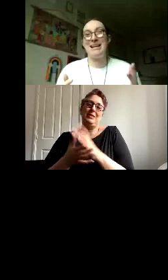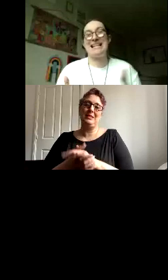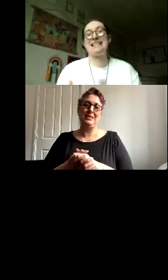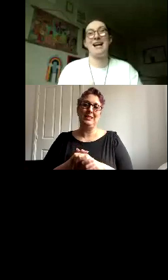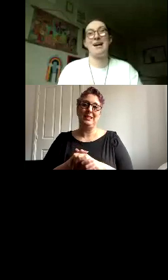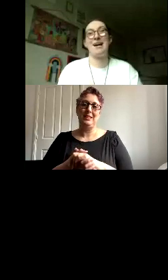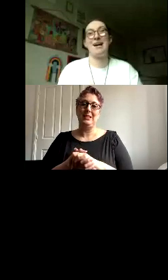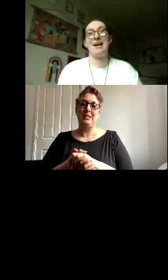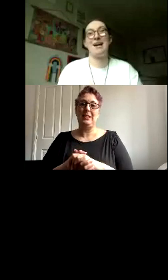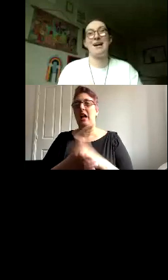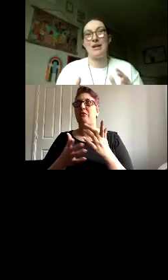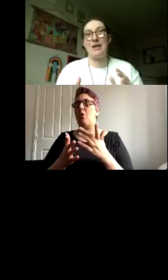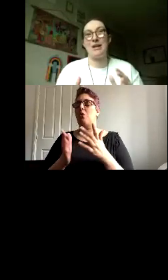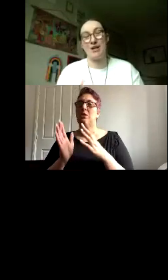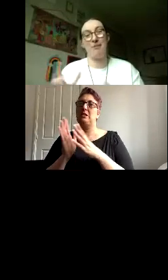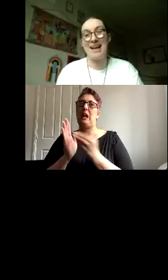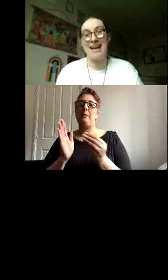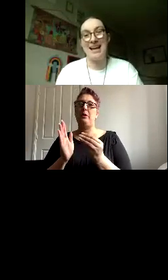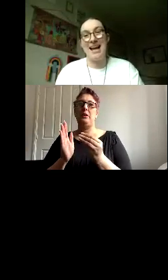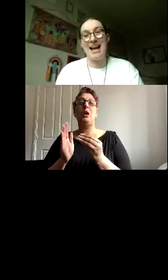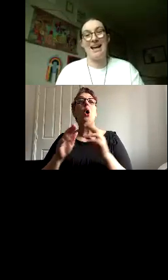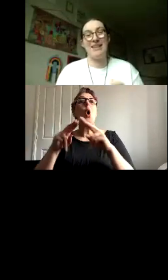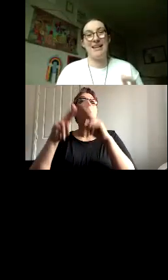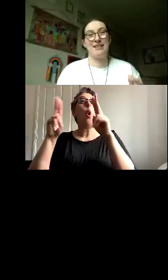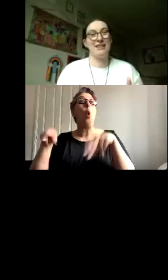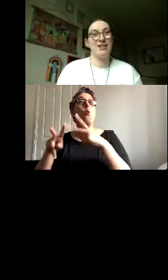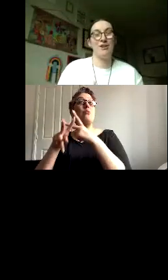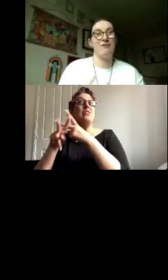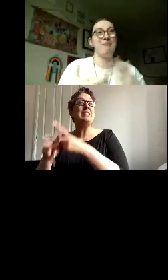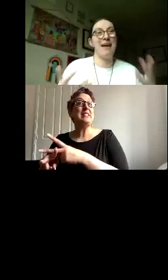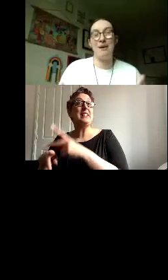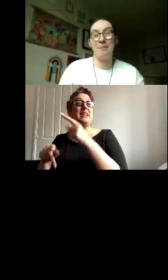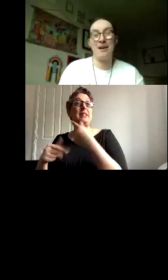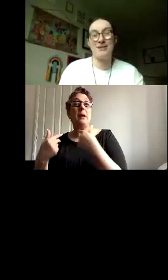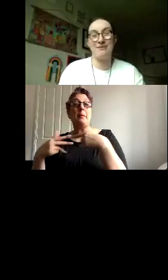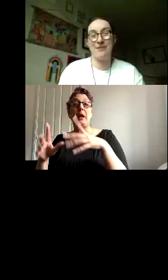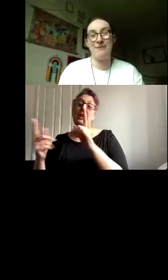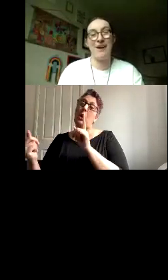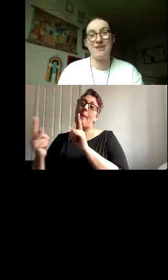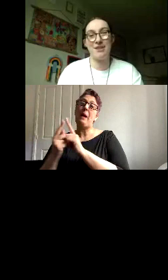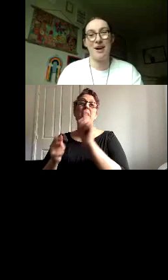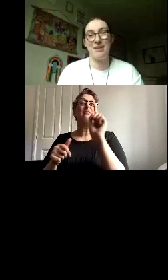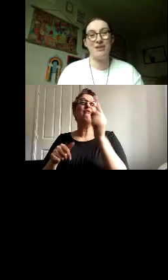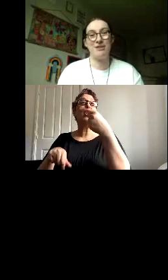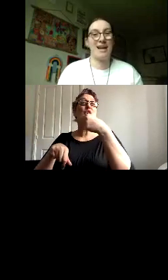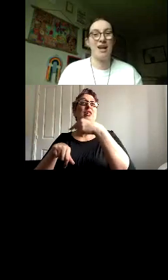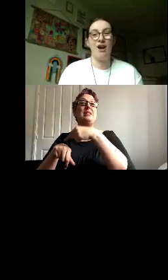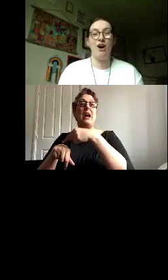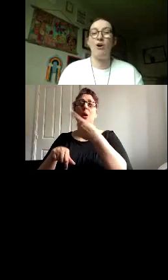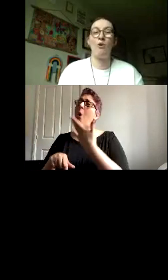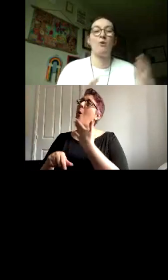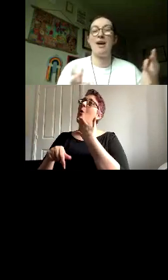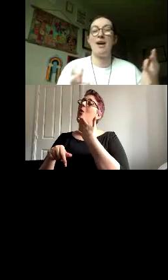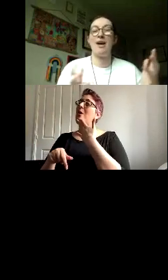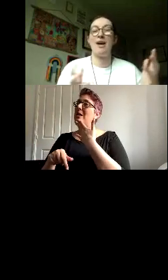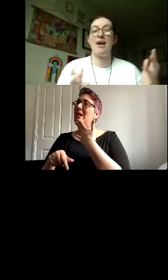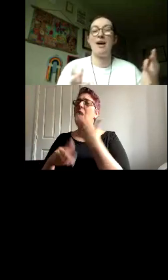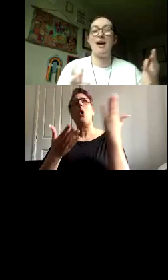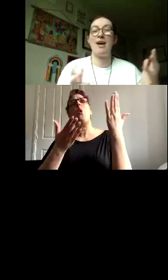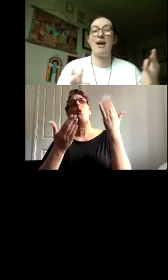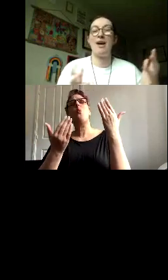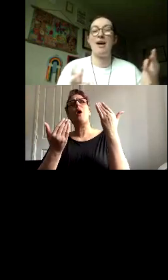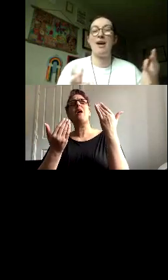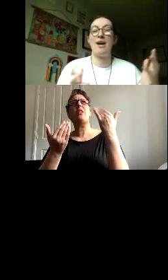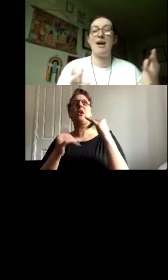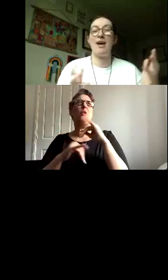is when you're doing home visit and then you've met a person for the first time and you say, oh, the weather is nice,